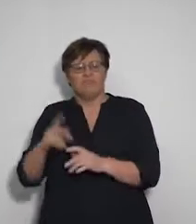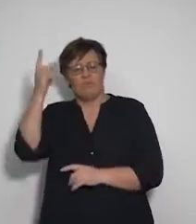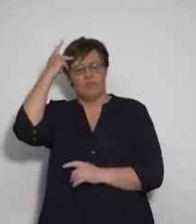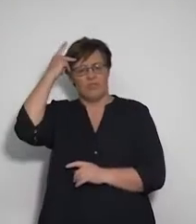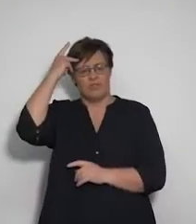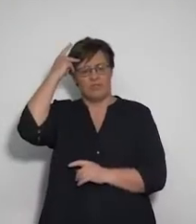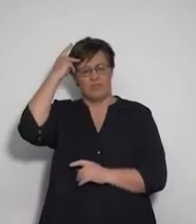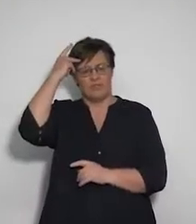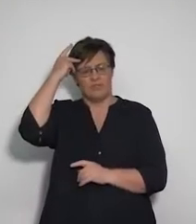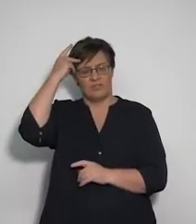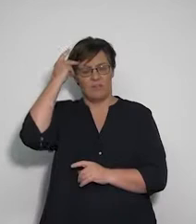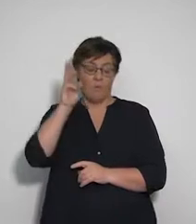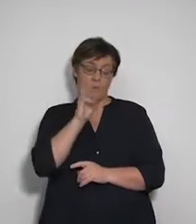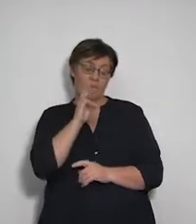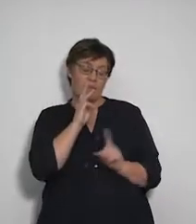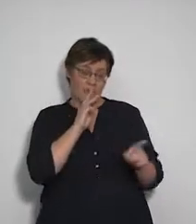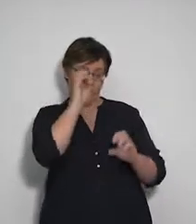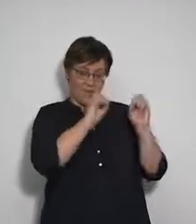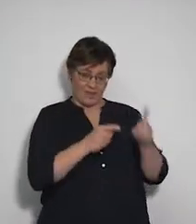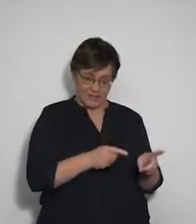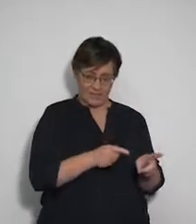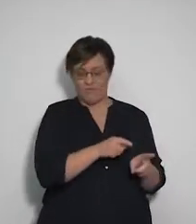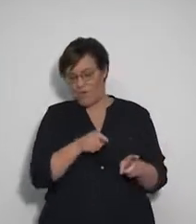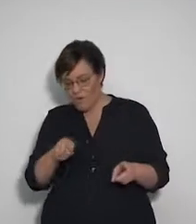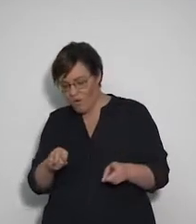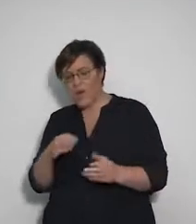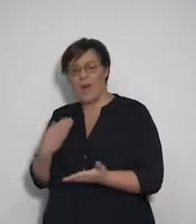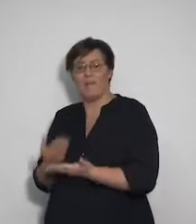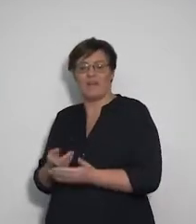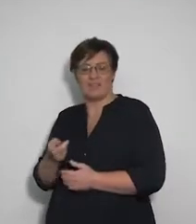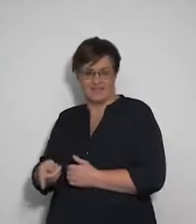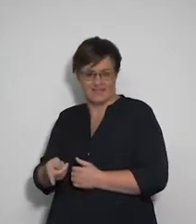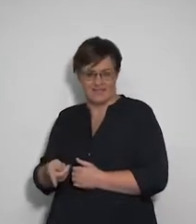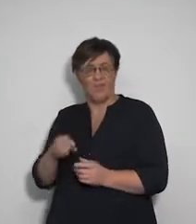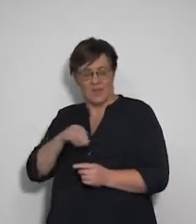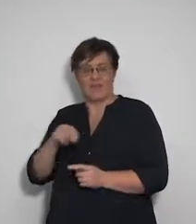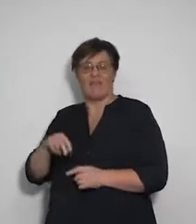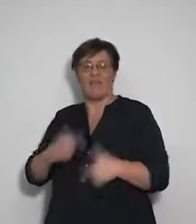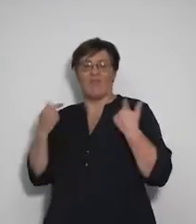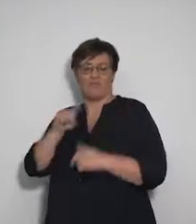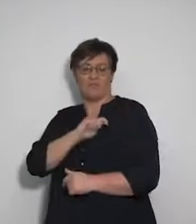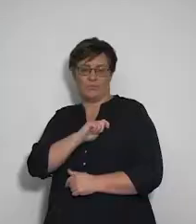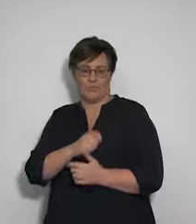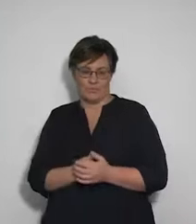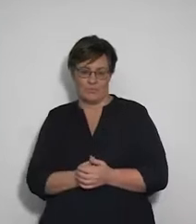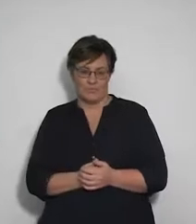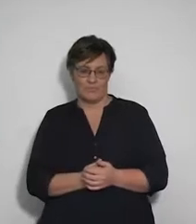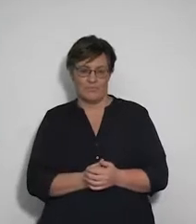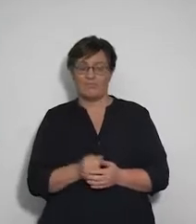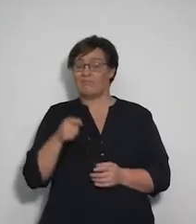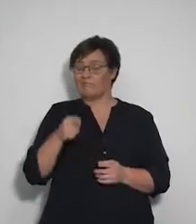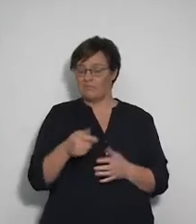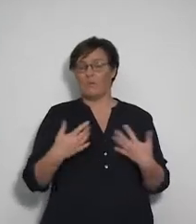knowledge of water as a molecule to that of its application, in real life. Right, so that's very,